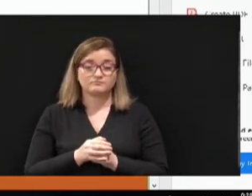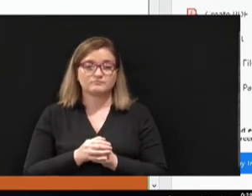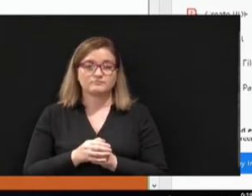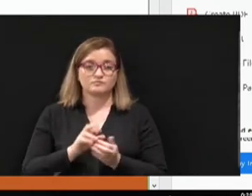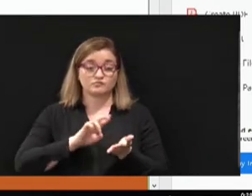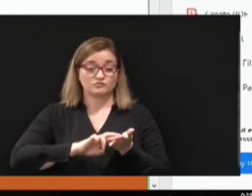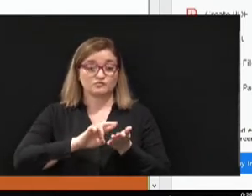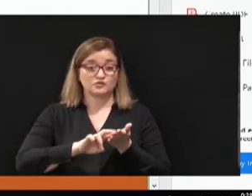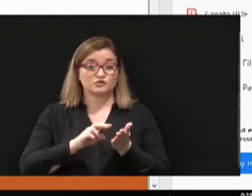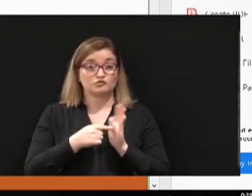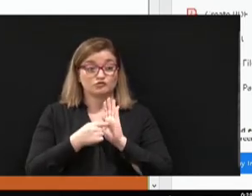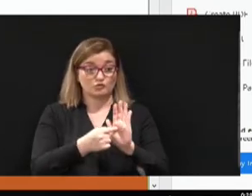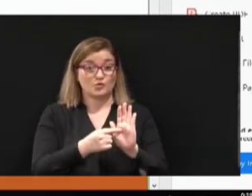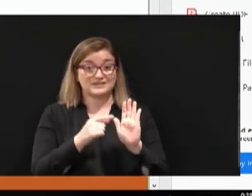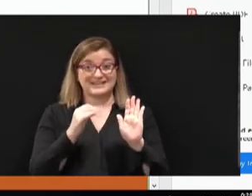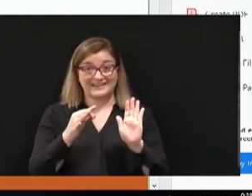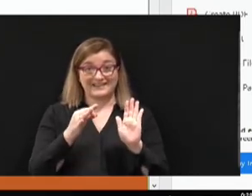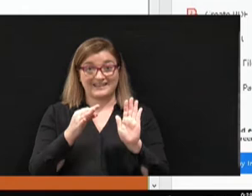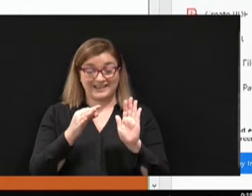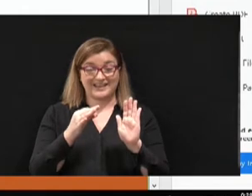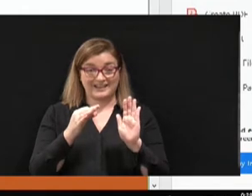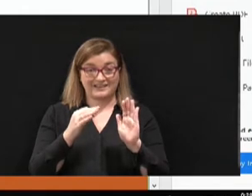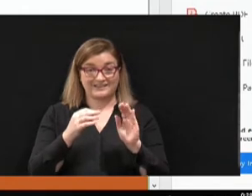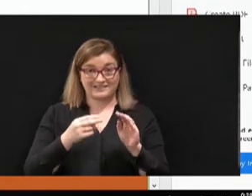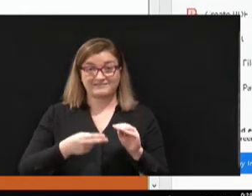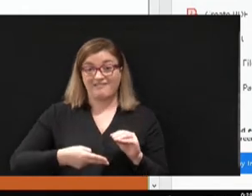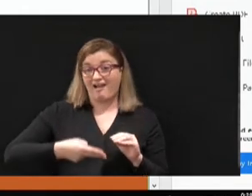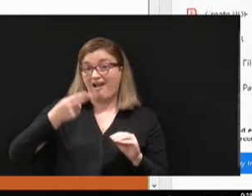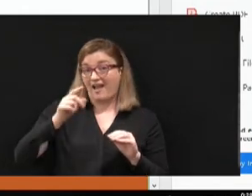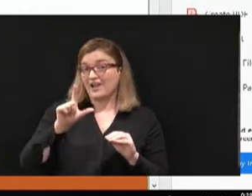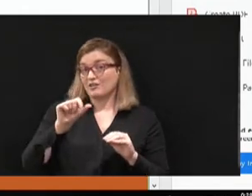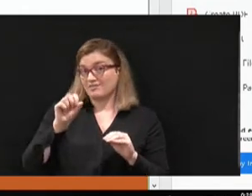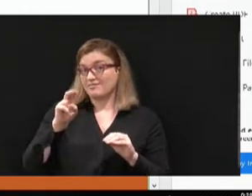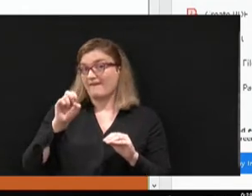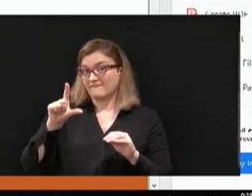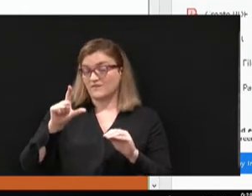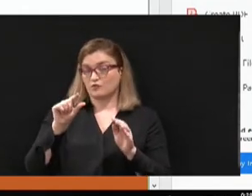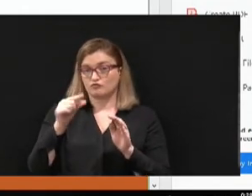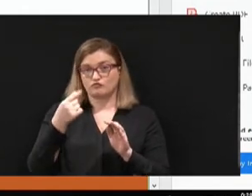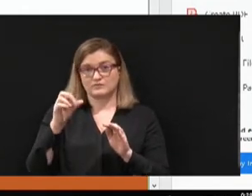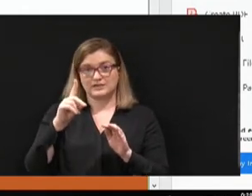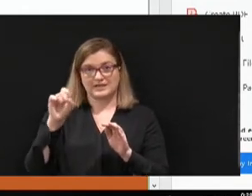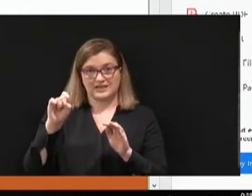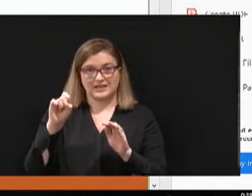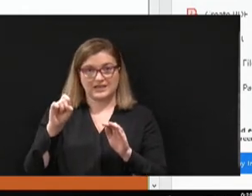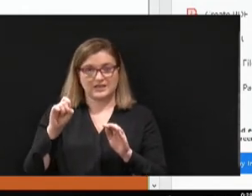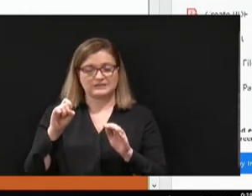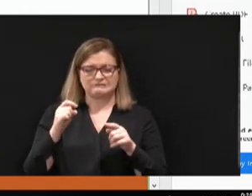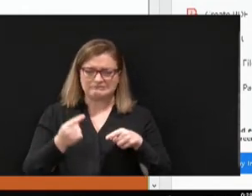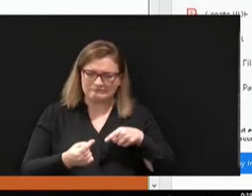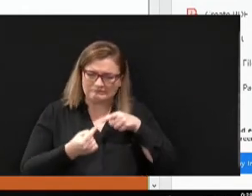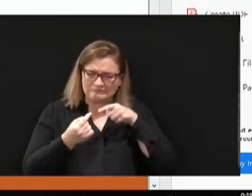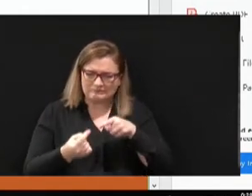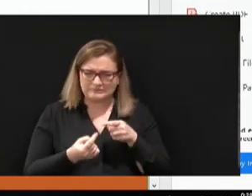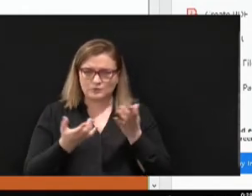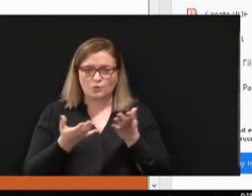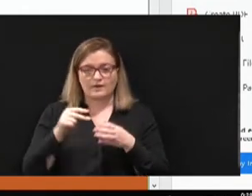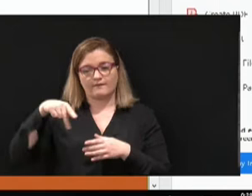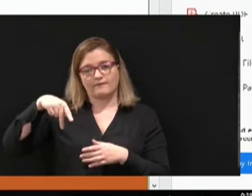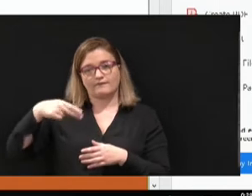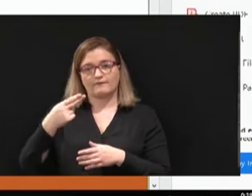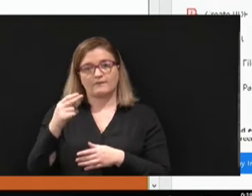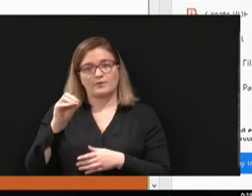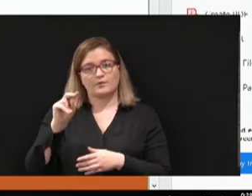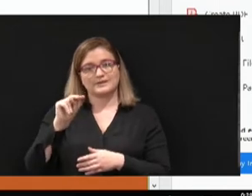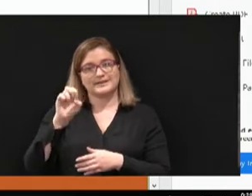the upper grades, a lot of times it's phonemic awareness where they fall down. All students benefit from this